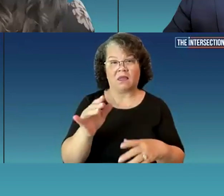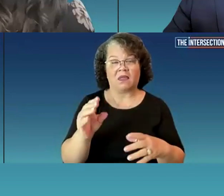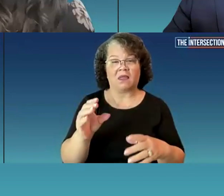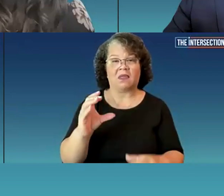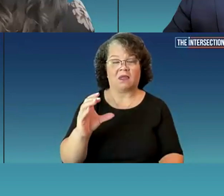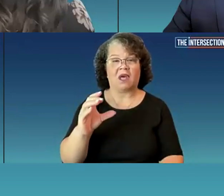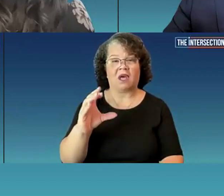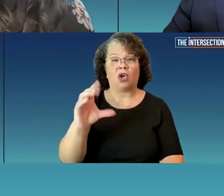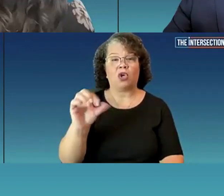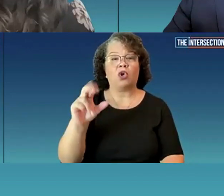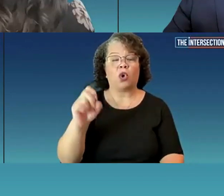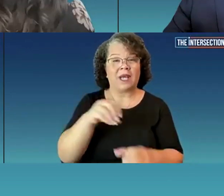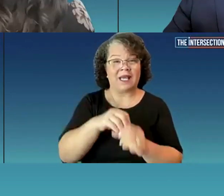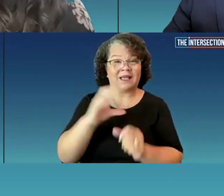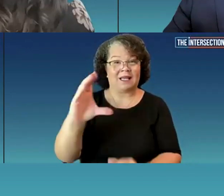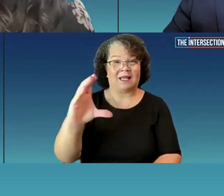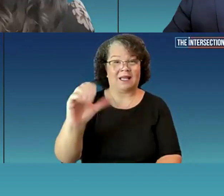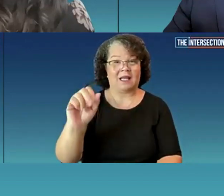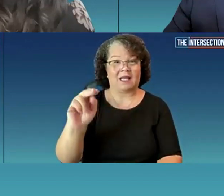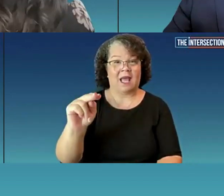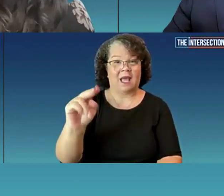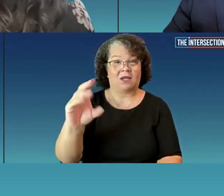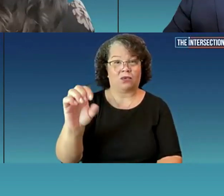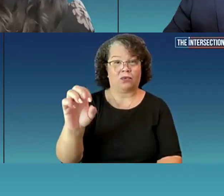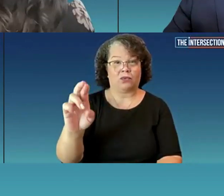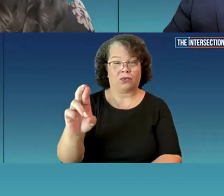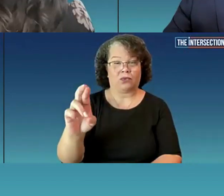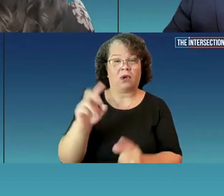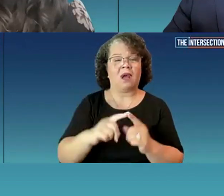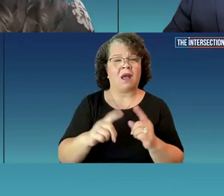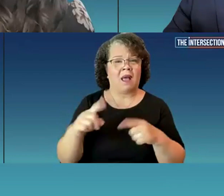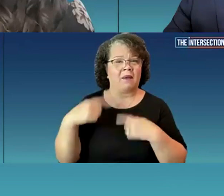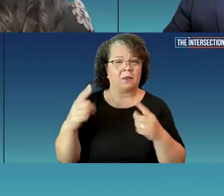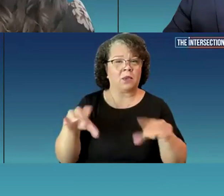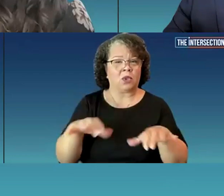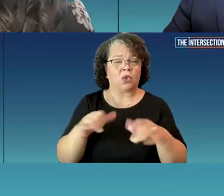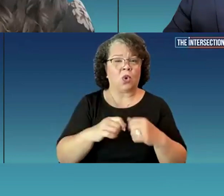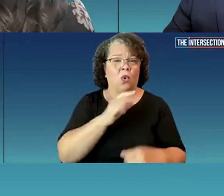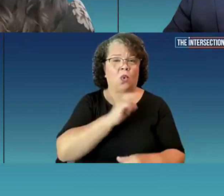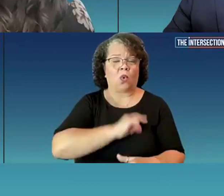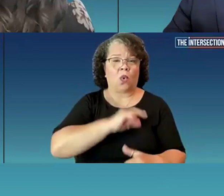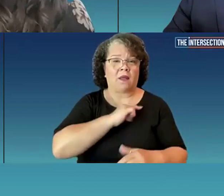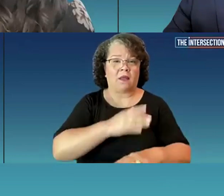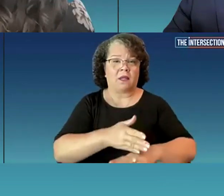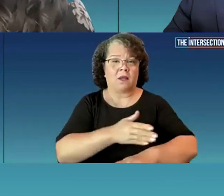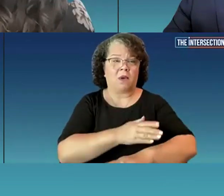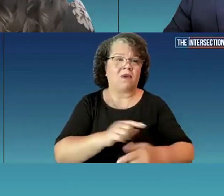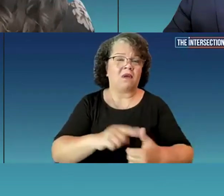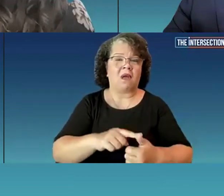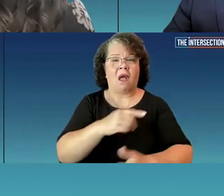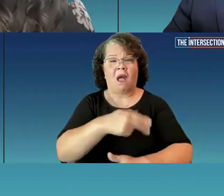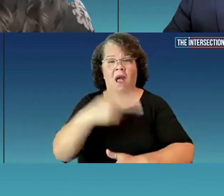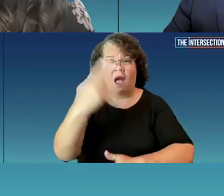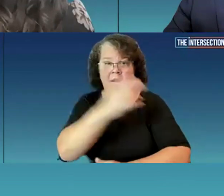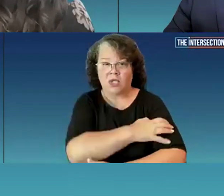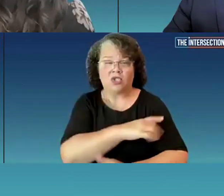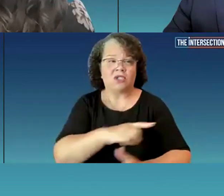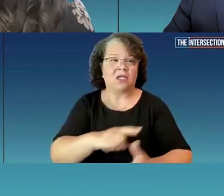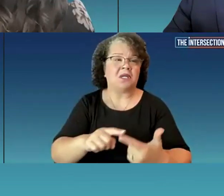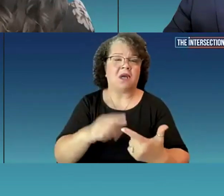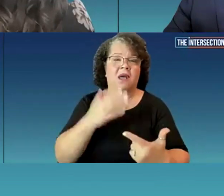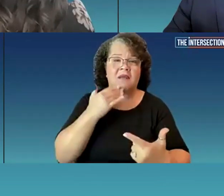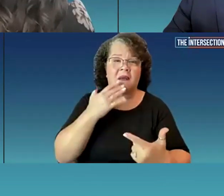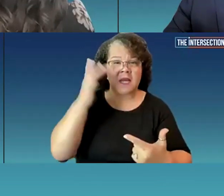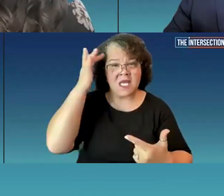cancer disparities, I've been doing quality improvement projects, and whether it's hypertension, diabetes,